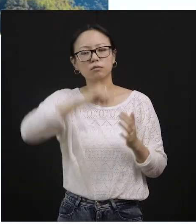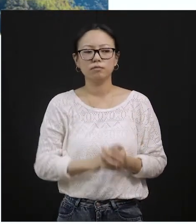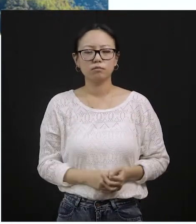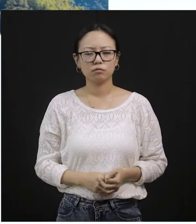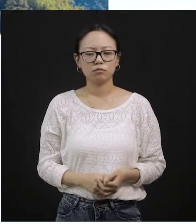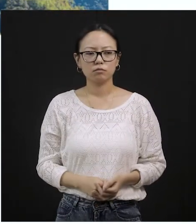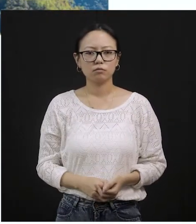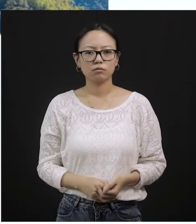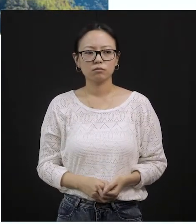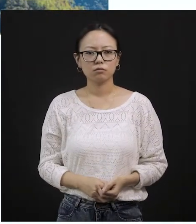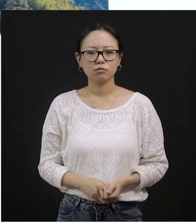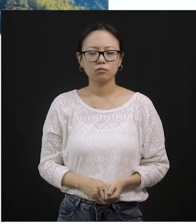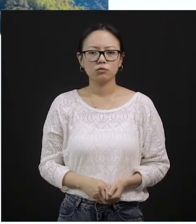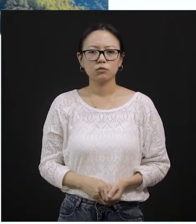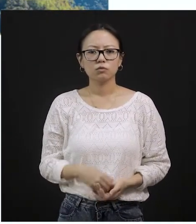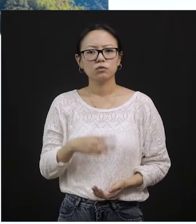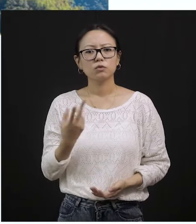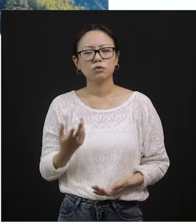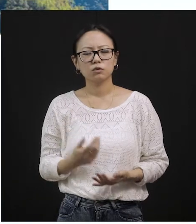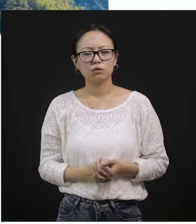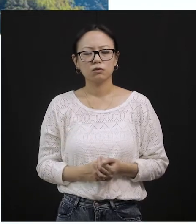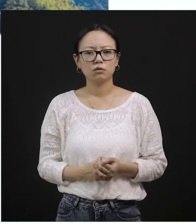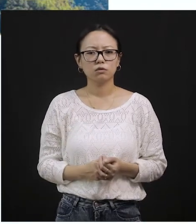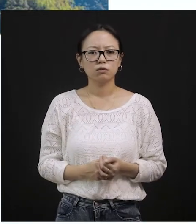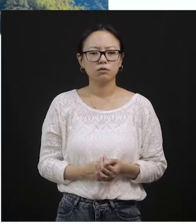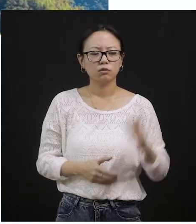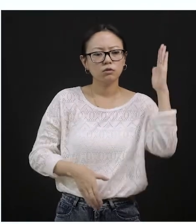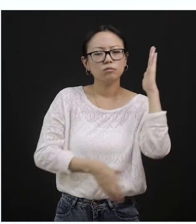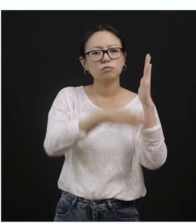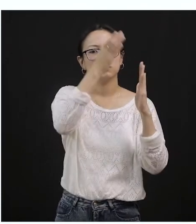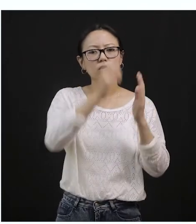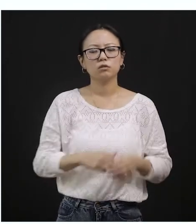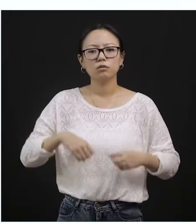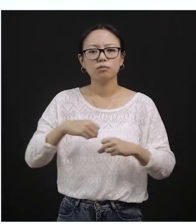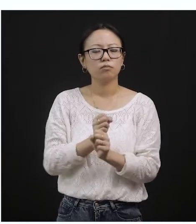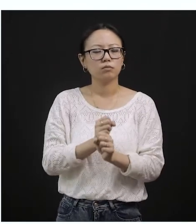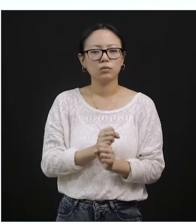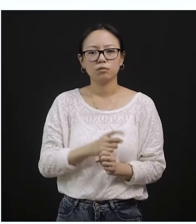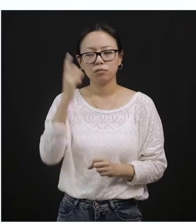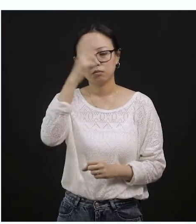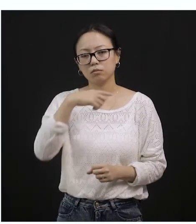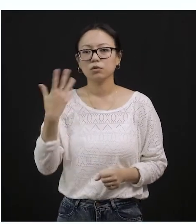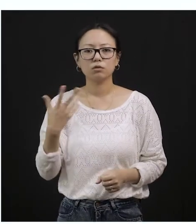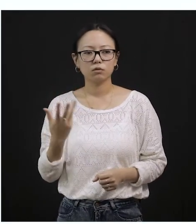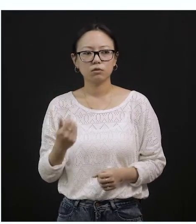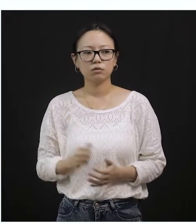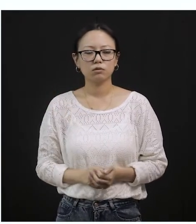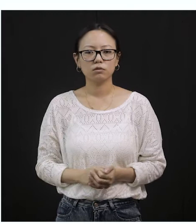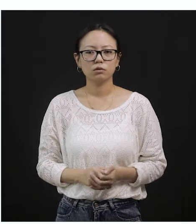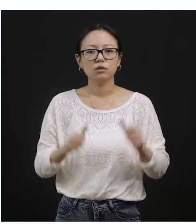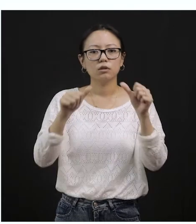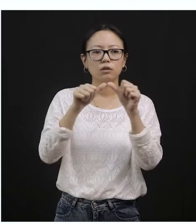So now such designs are designed by an architect. This is also